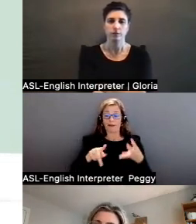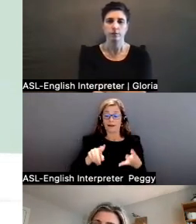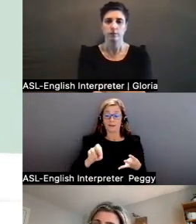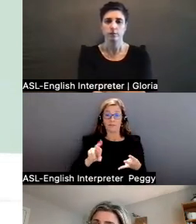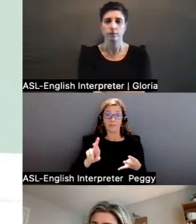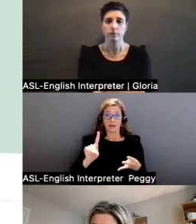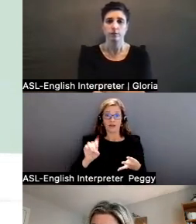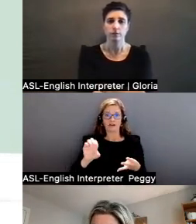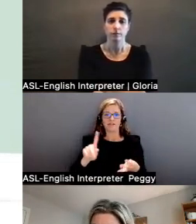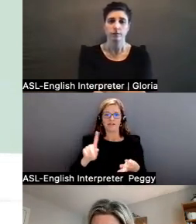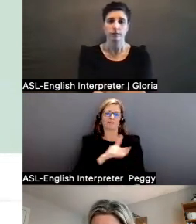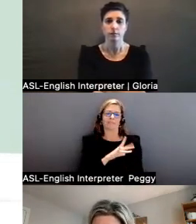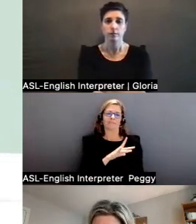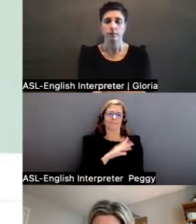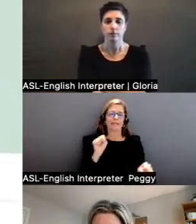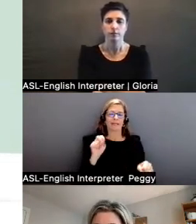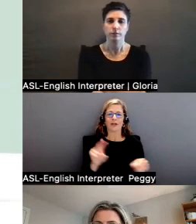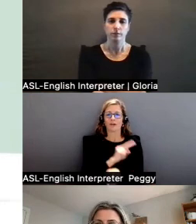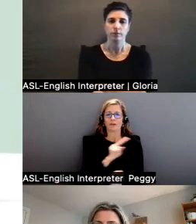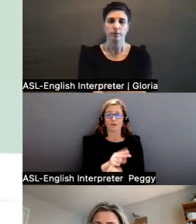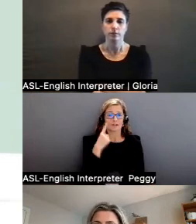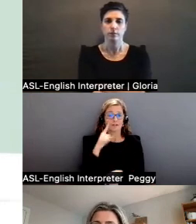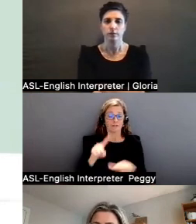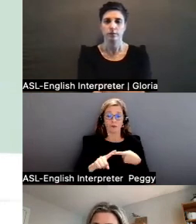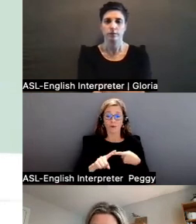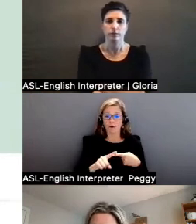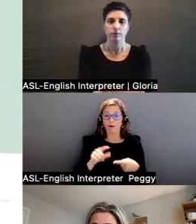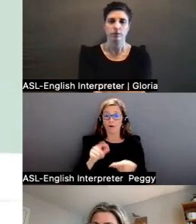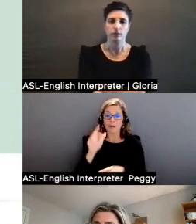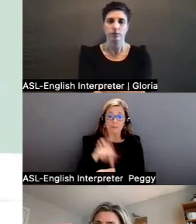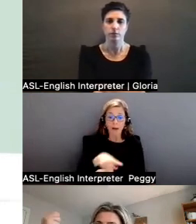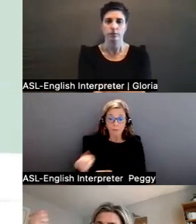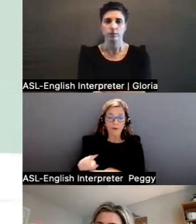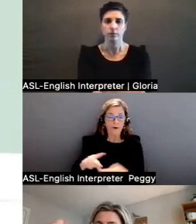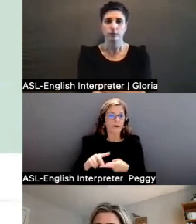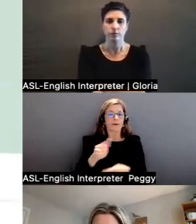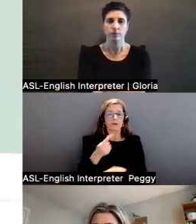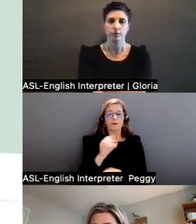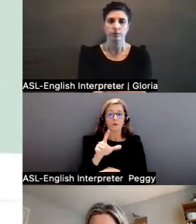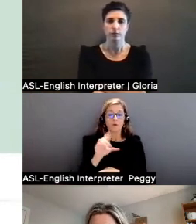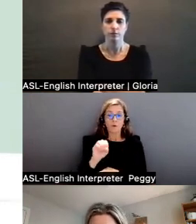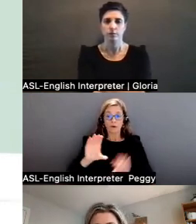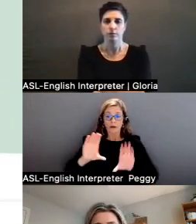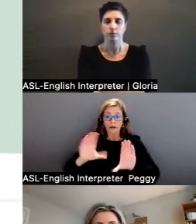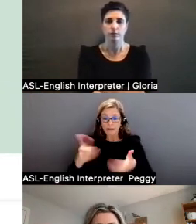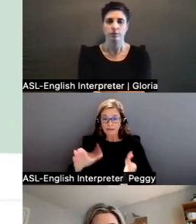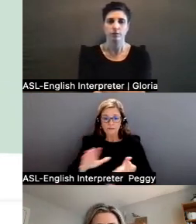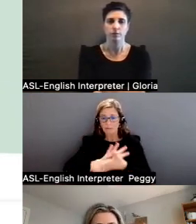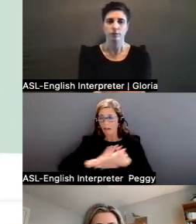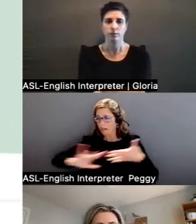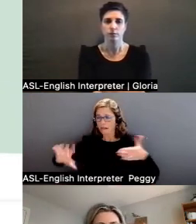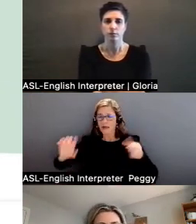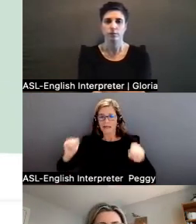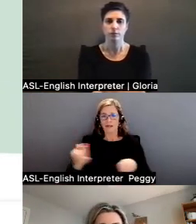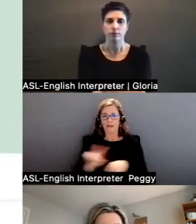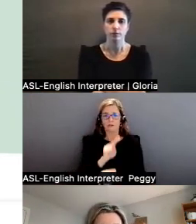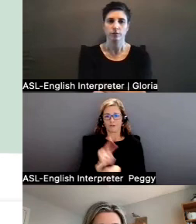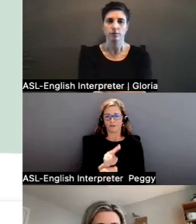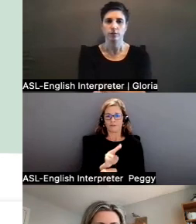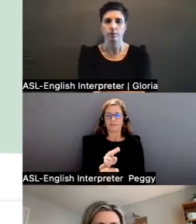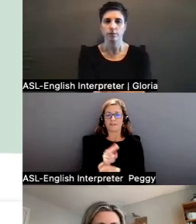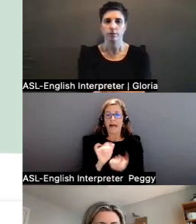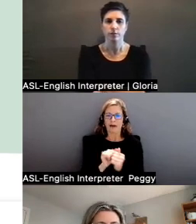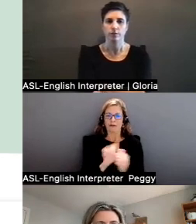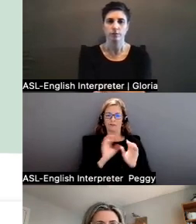presentation, or even to your Google Classroom, and enhance the slides by adding specific questions, okay? So this one,